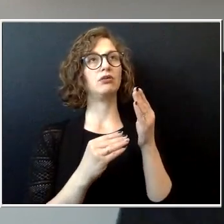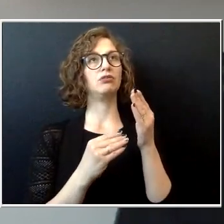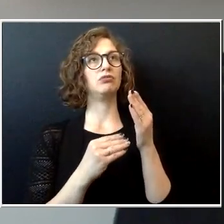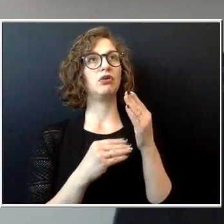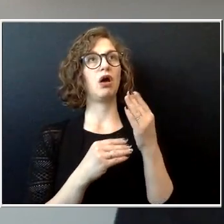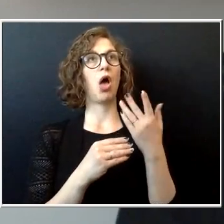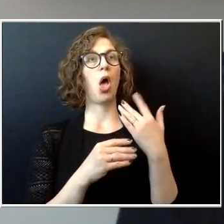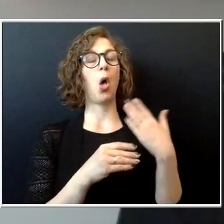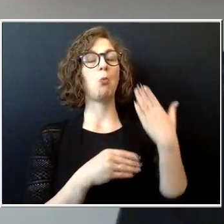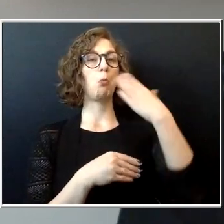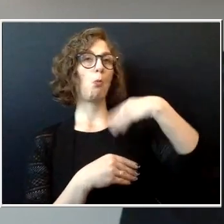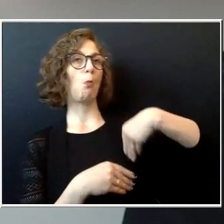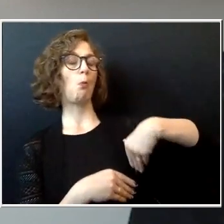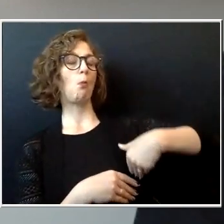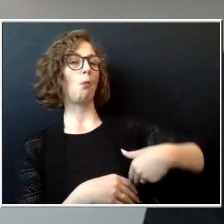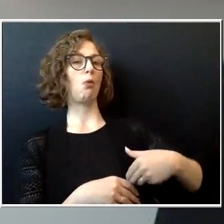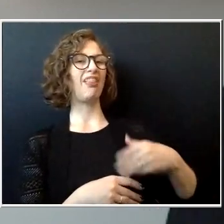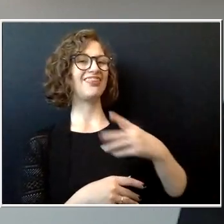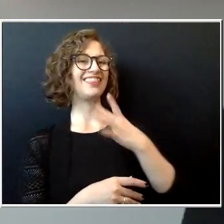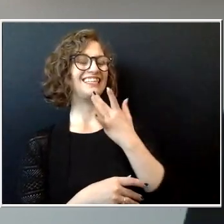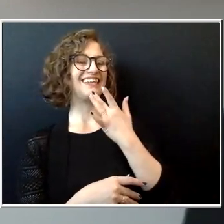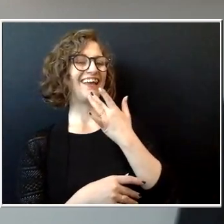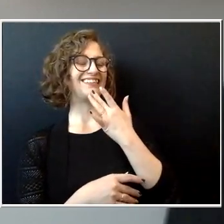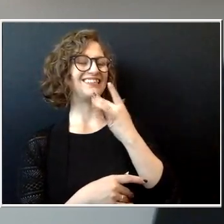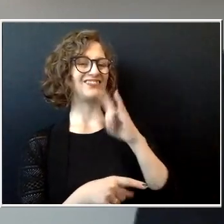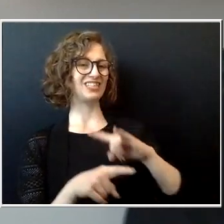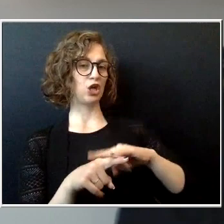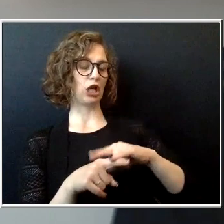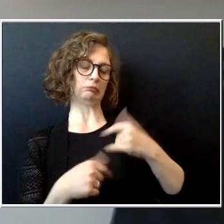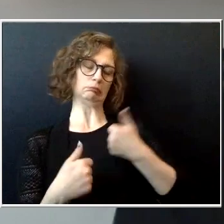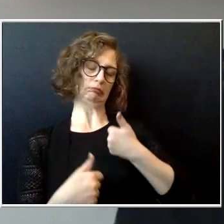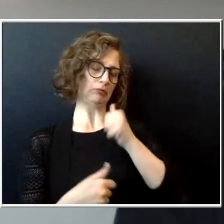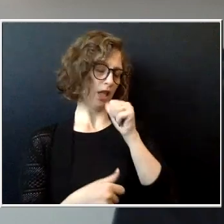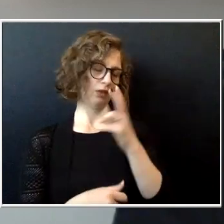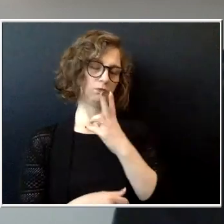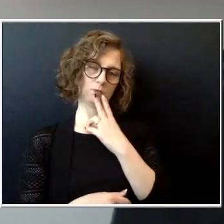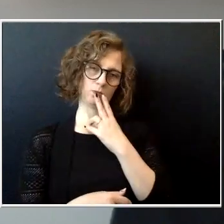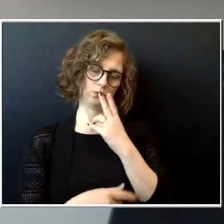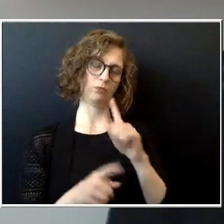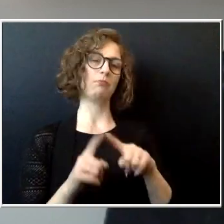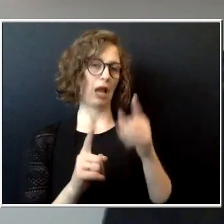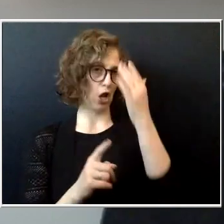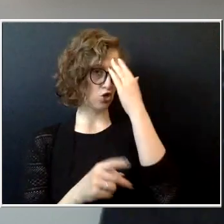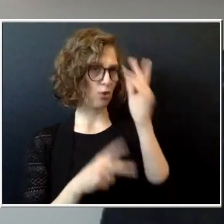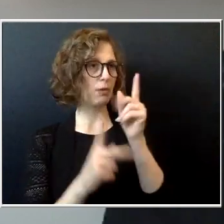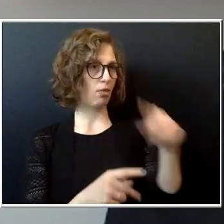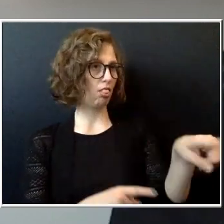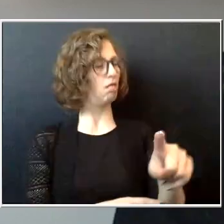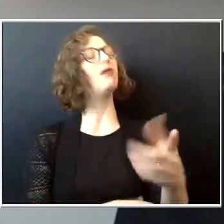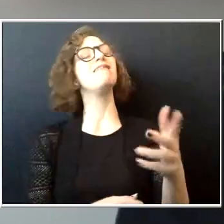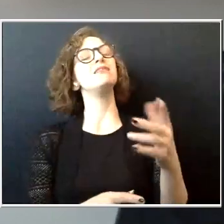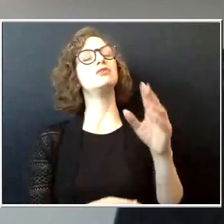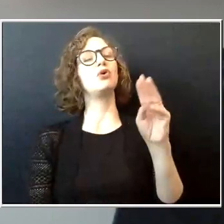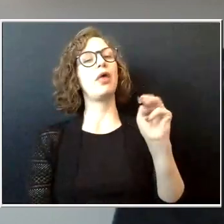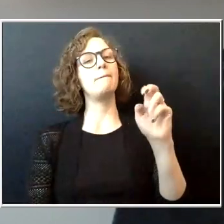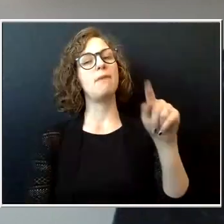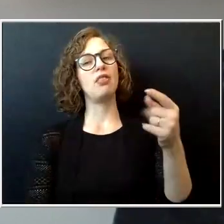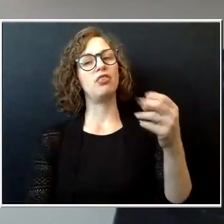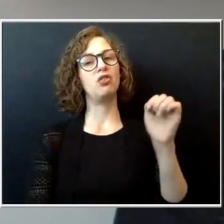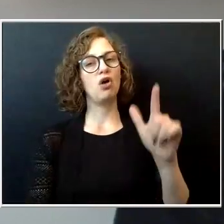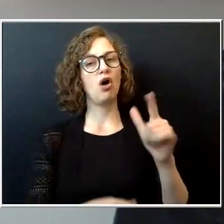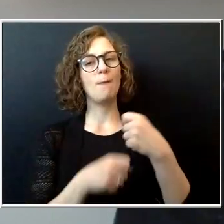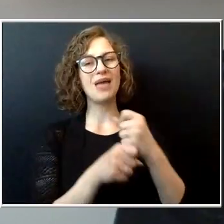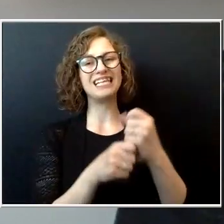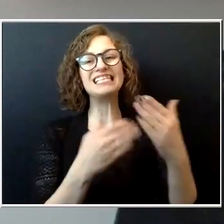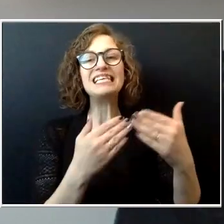I know people who are, and it's something that actually makes it easier to smoke. It also